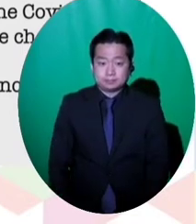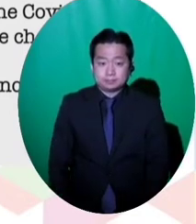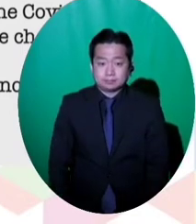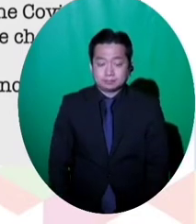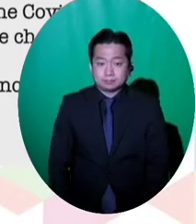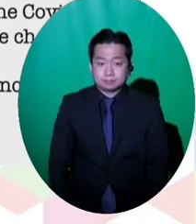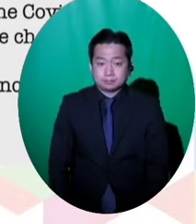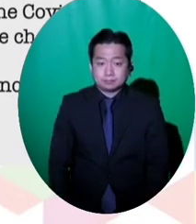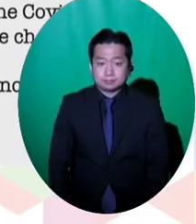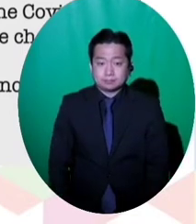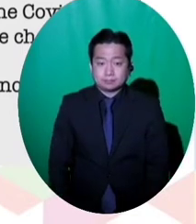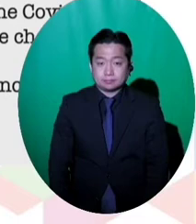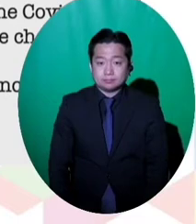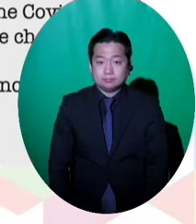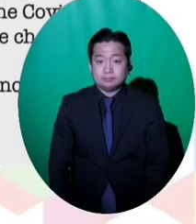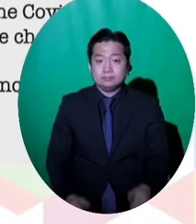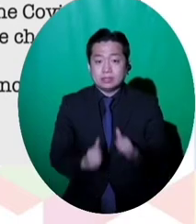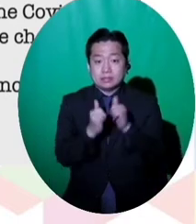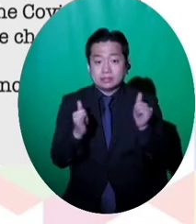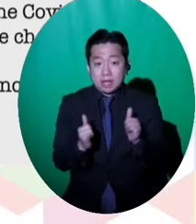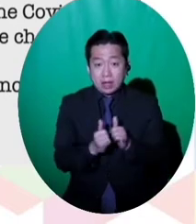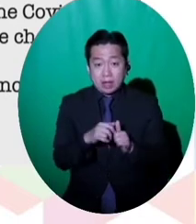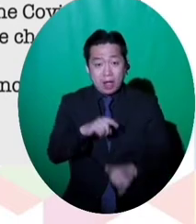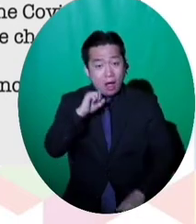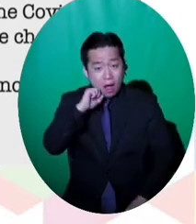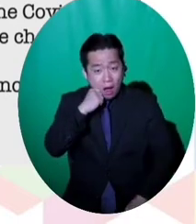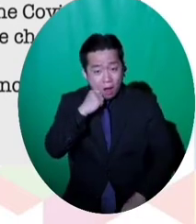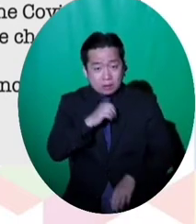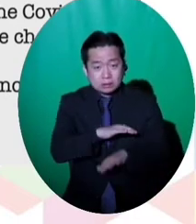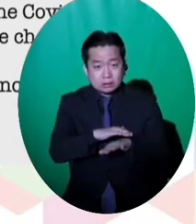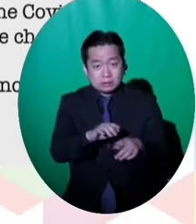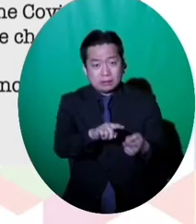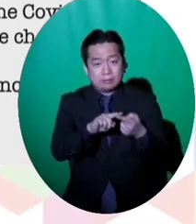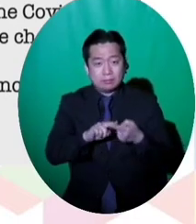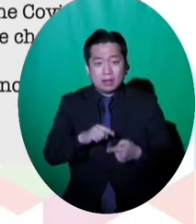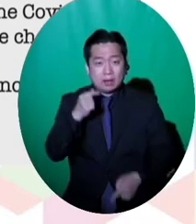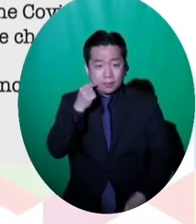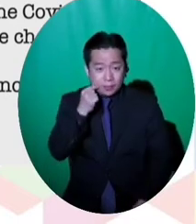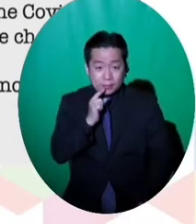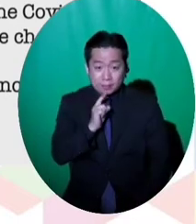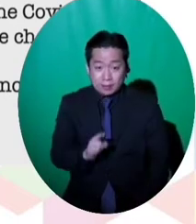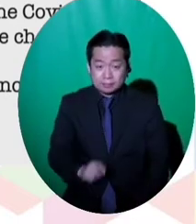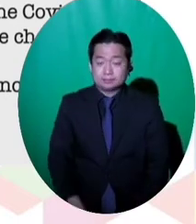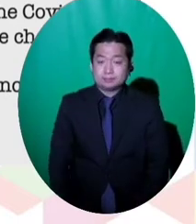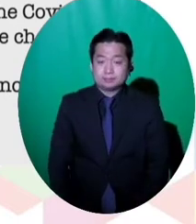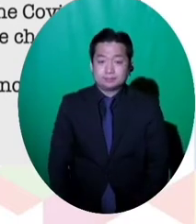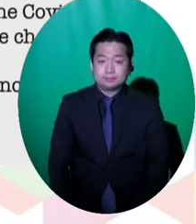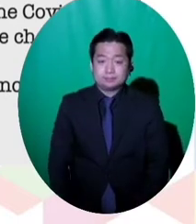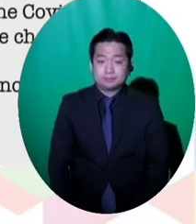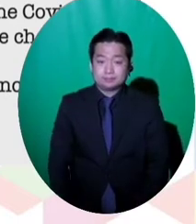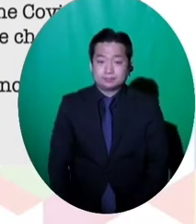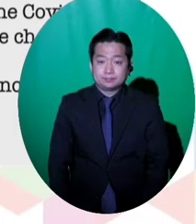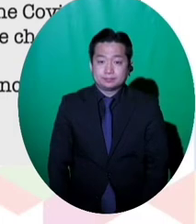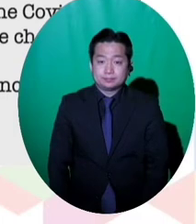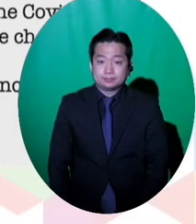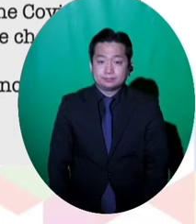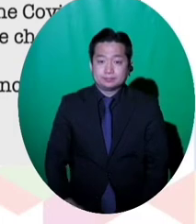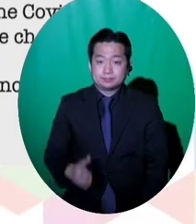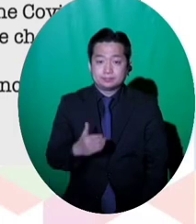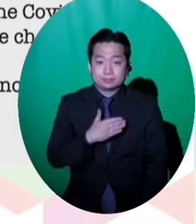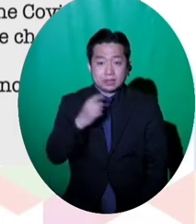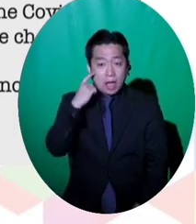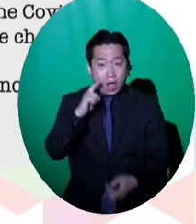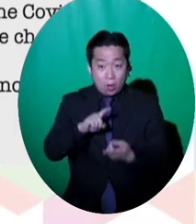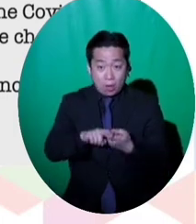particular, I'm interested in the implications of demographic change for the way that we